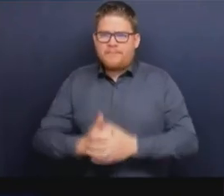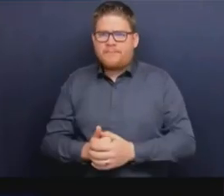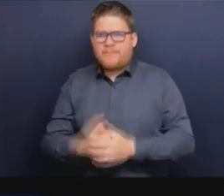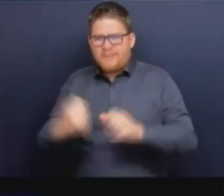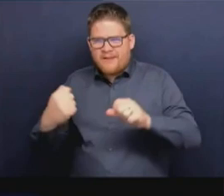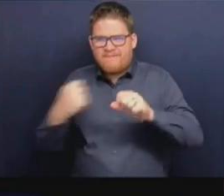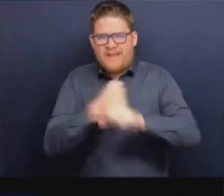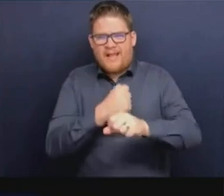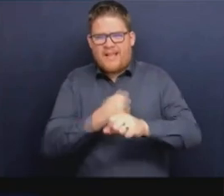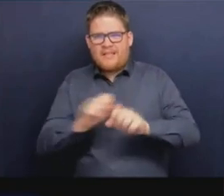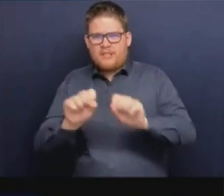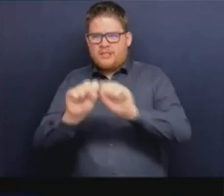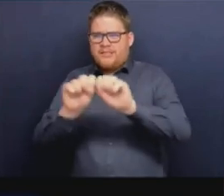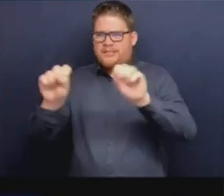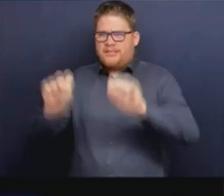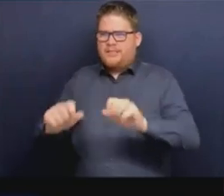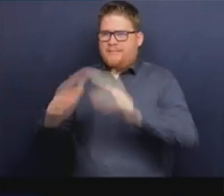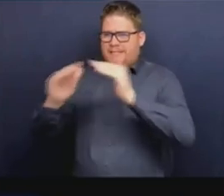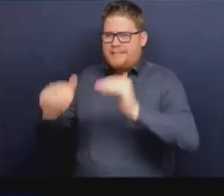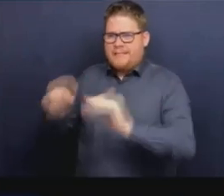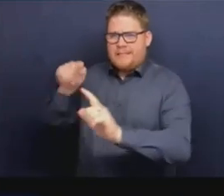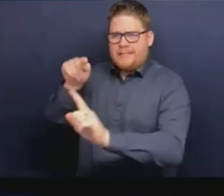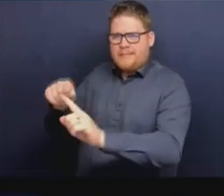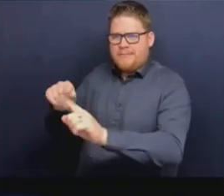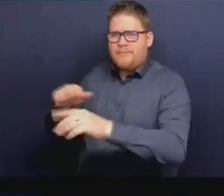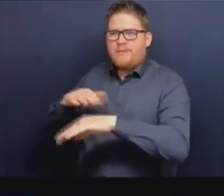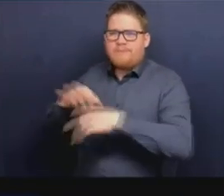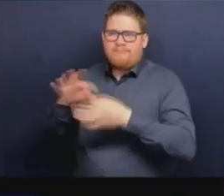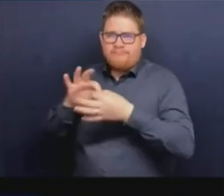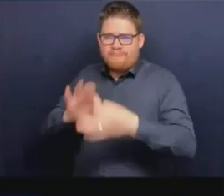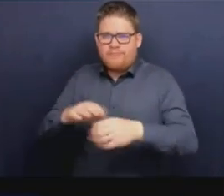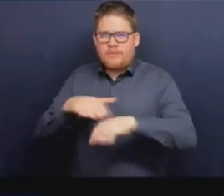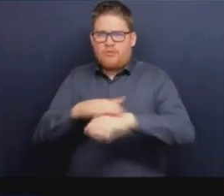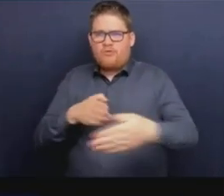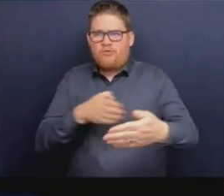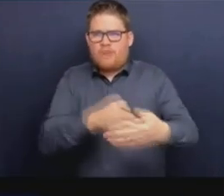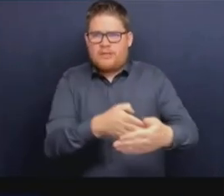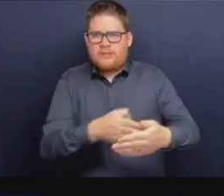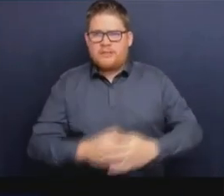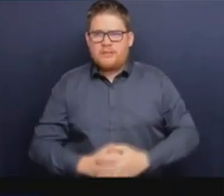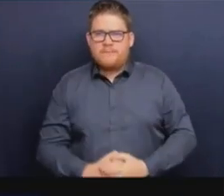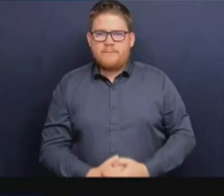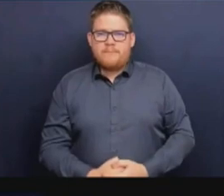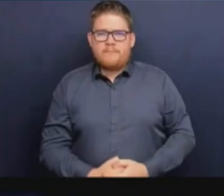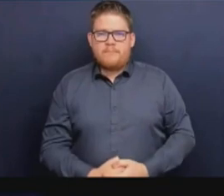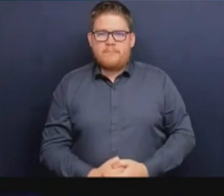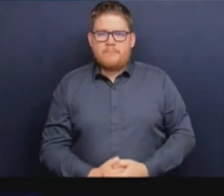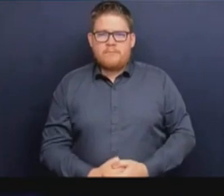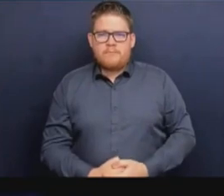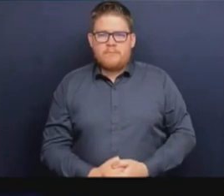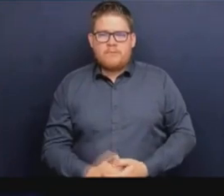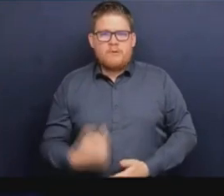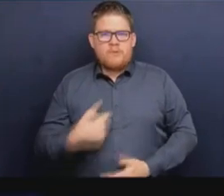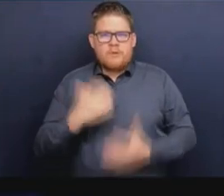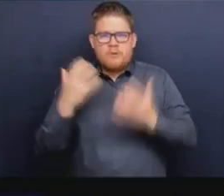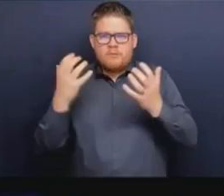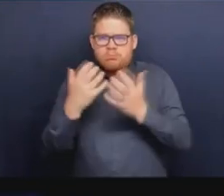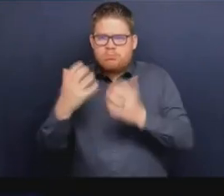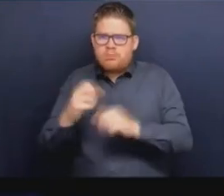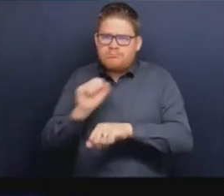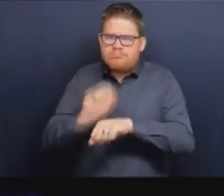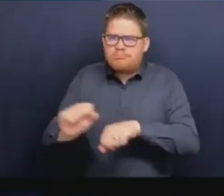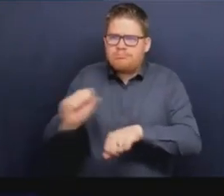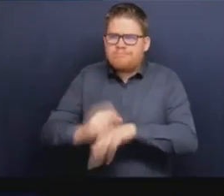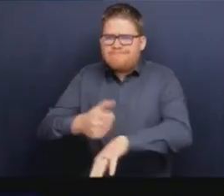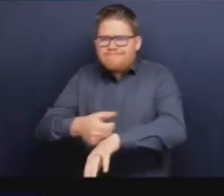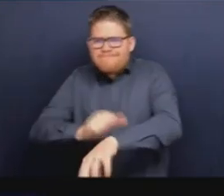for more people. It has taken a lot of time and effort to make this act a reality, as well as the